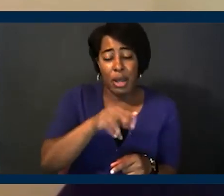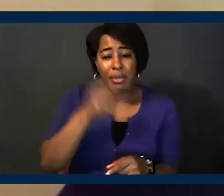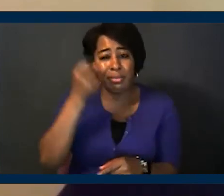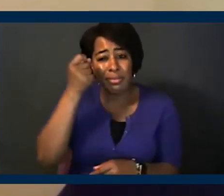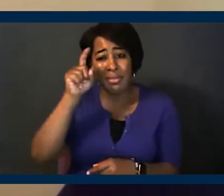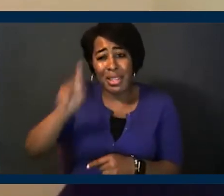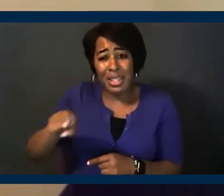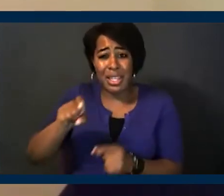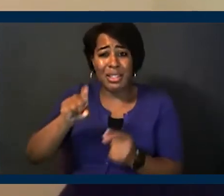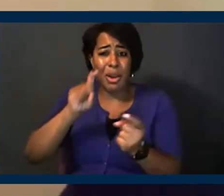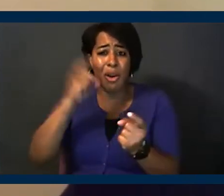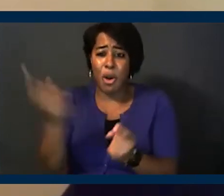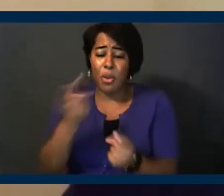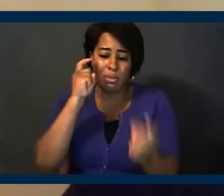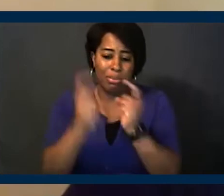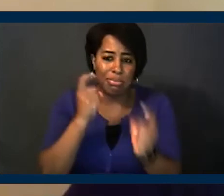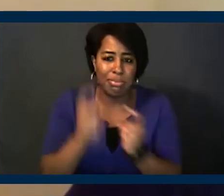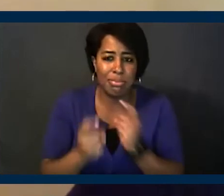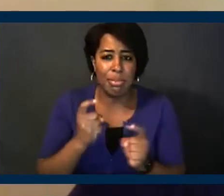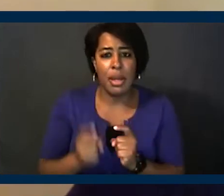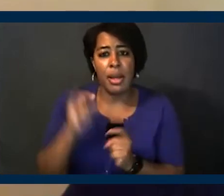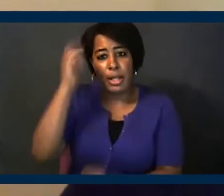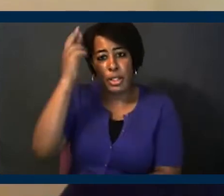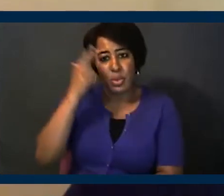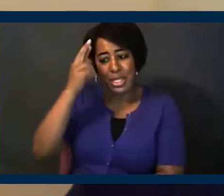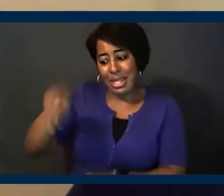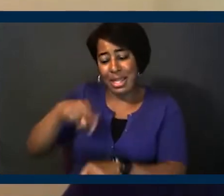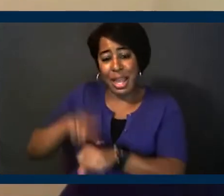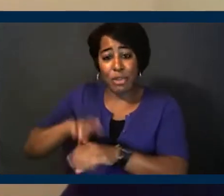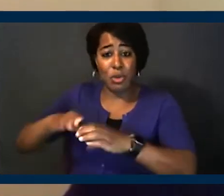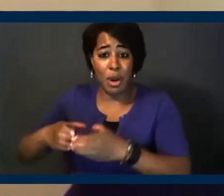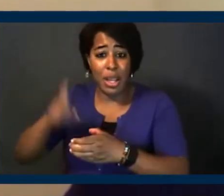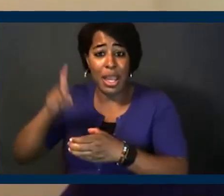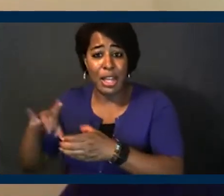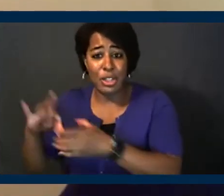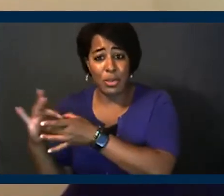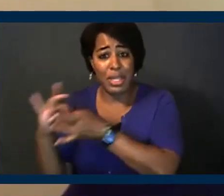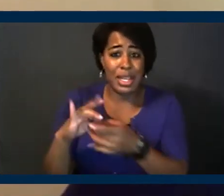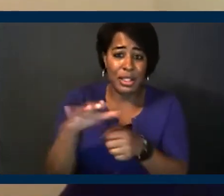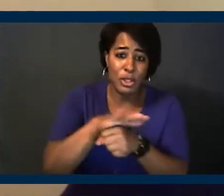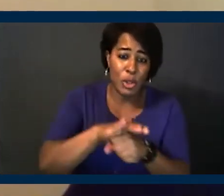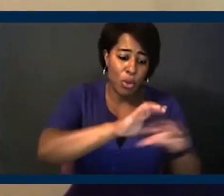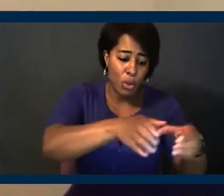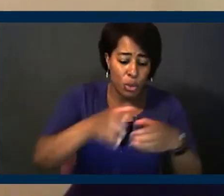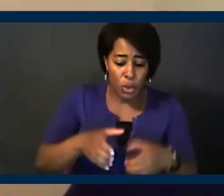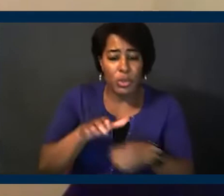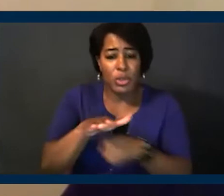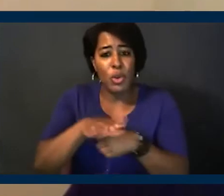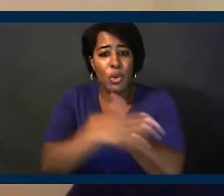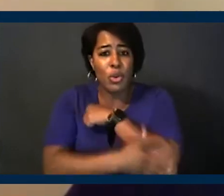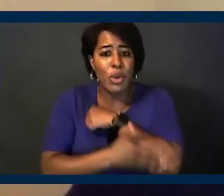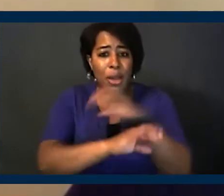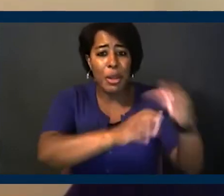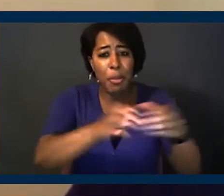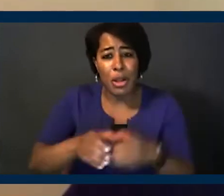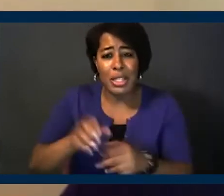changing. That's why it's important for the national party to stay connected to our local caucuses, to our local county parties, to our people on the ground